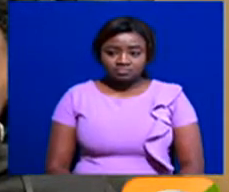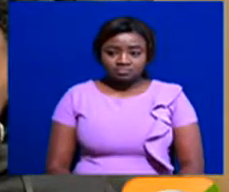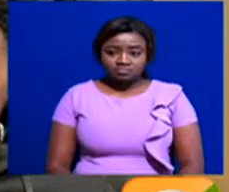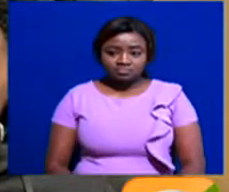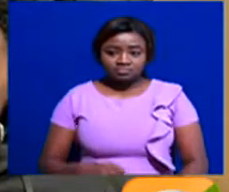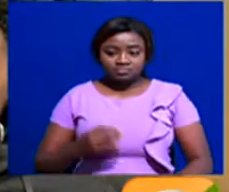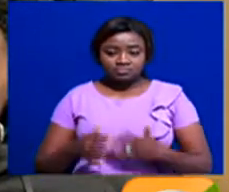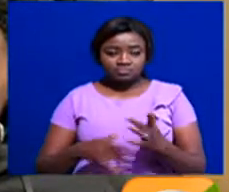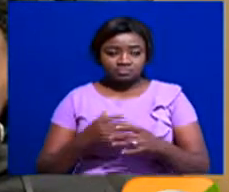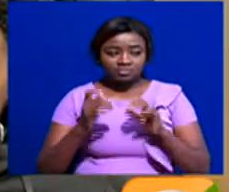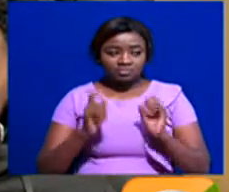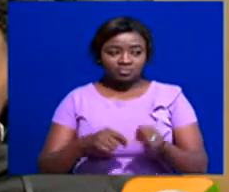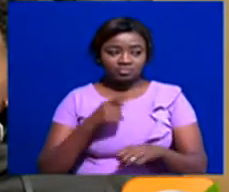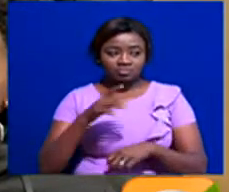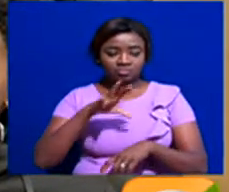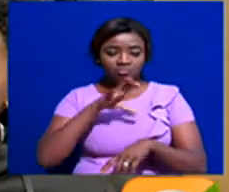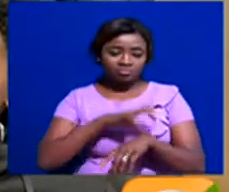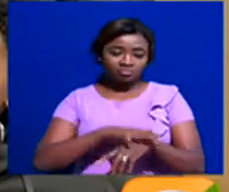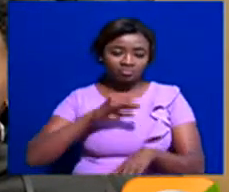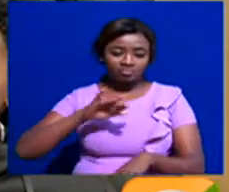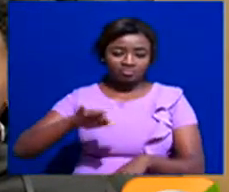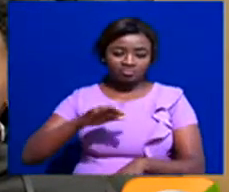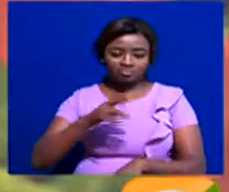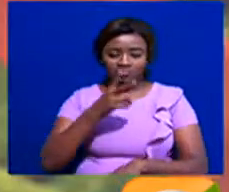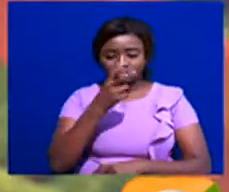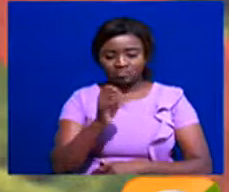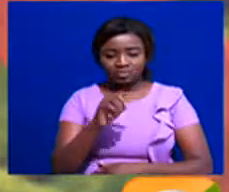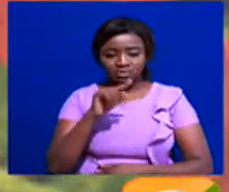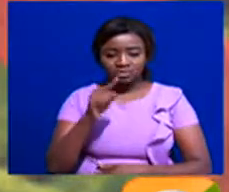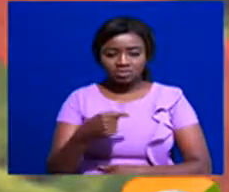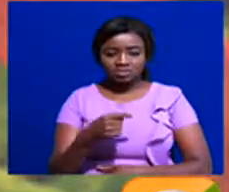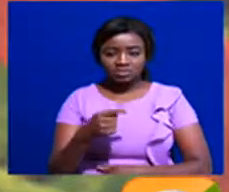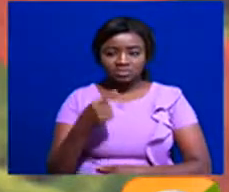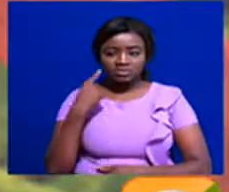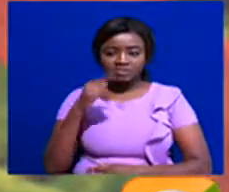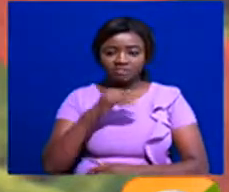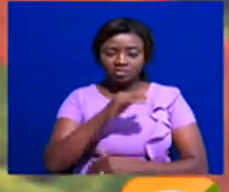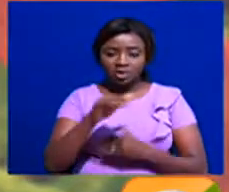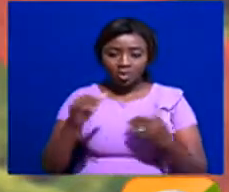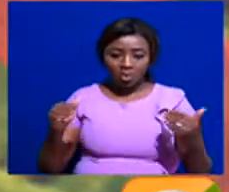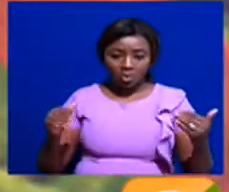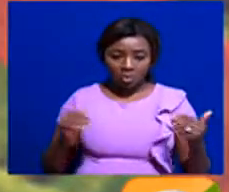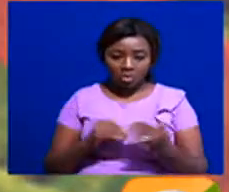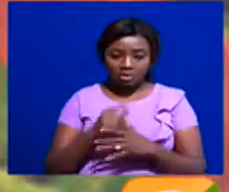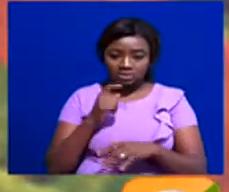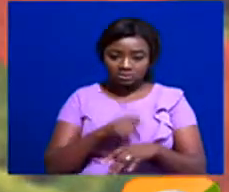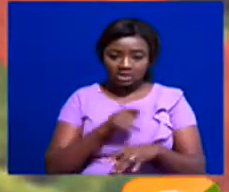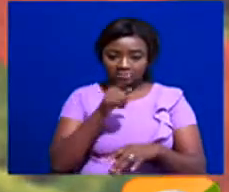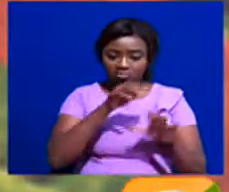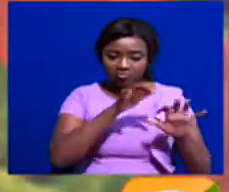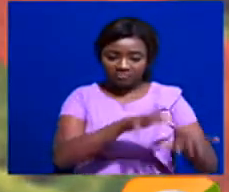up remaining with something like 20,000 for the whole period of